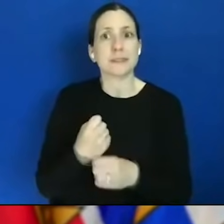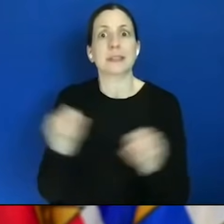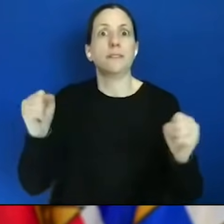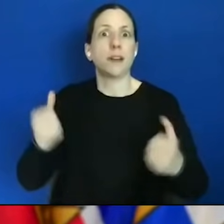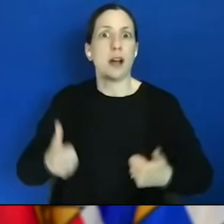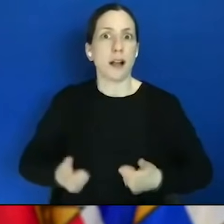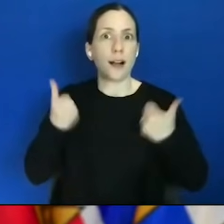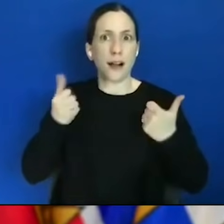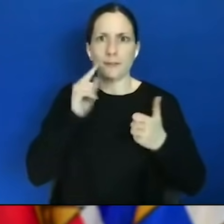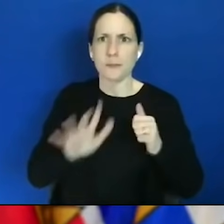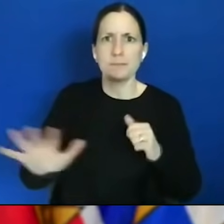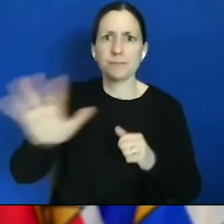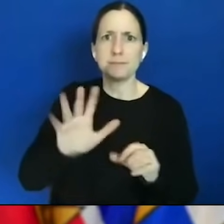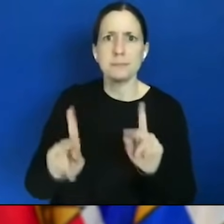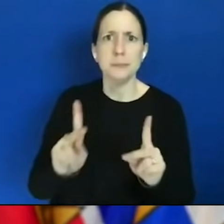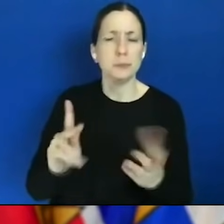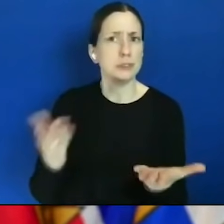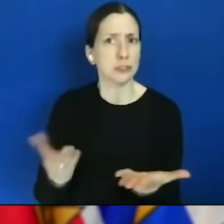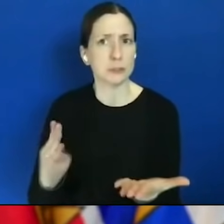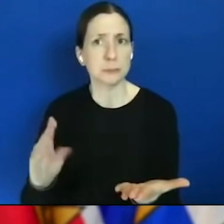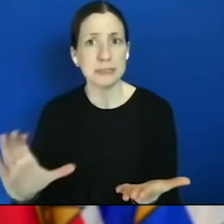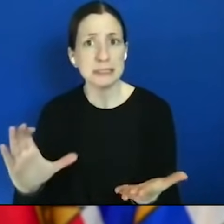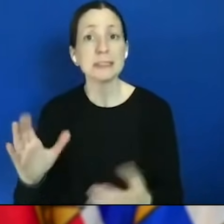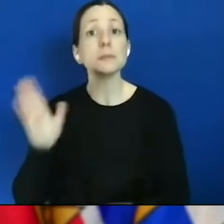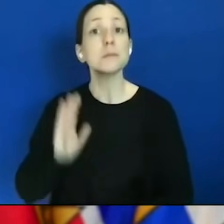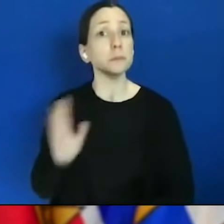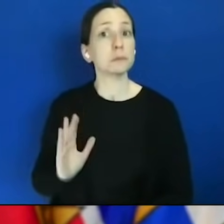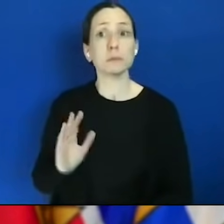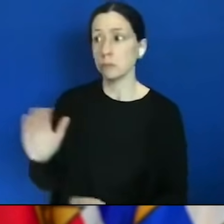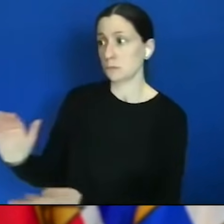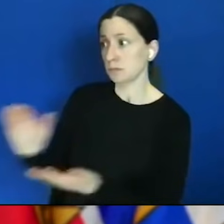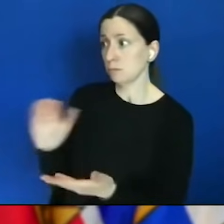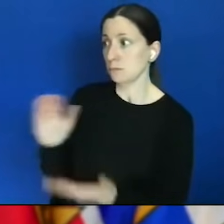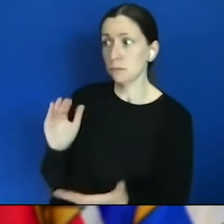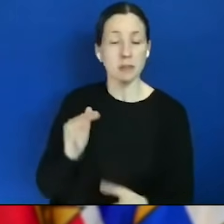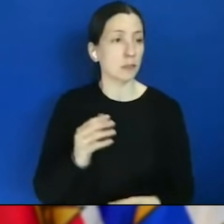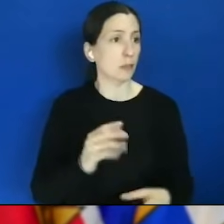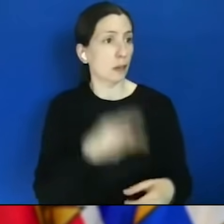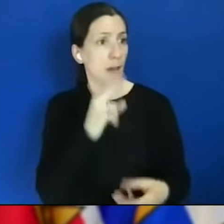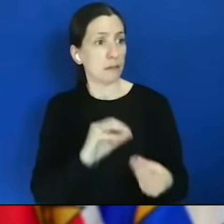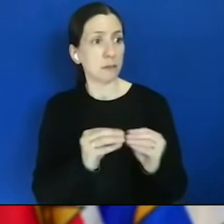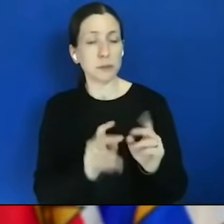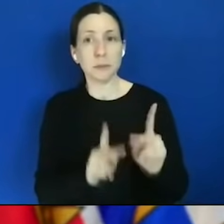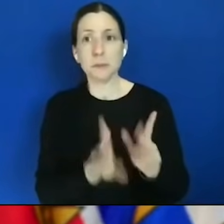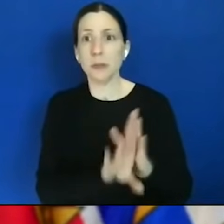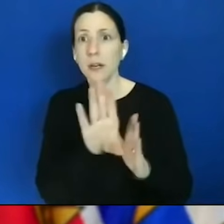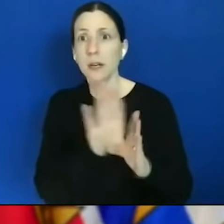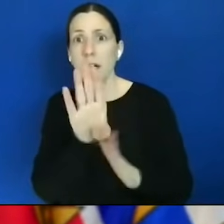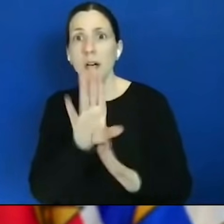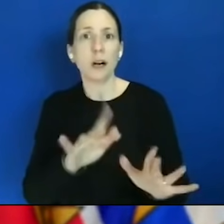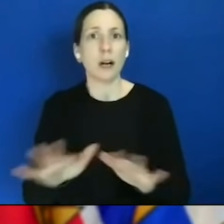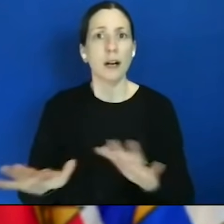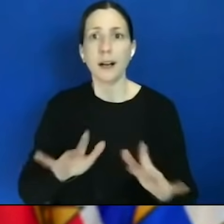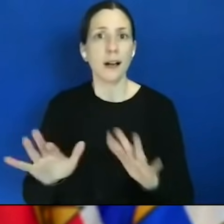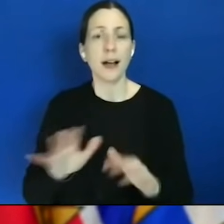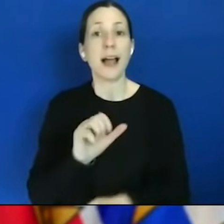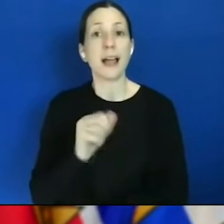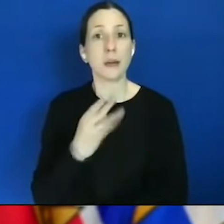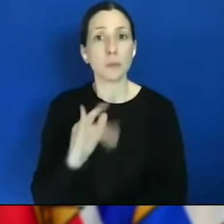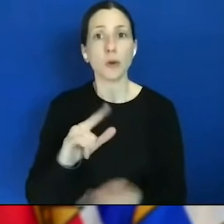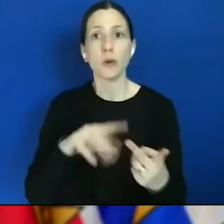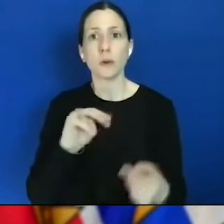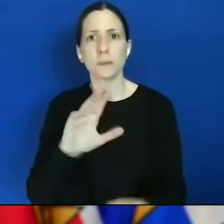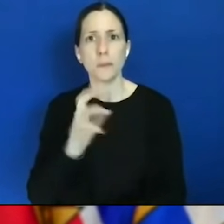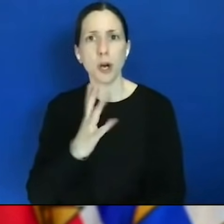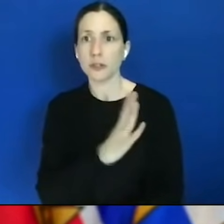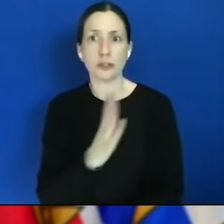immunization program, and it was absolutely essential when we had high case rates and increased transmission in March and